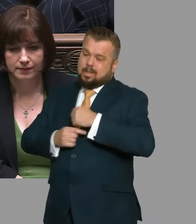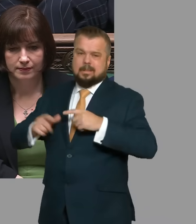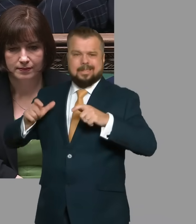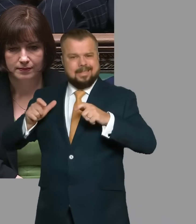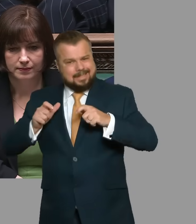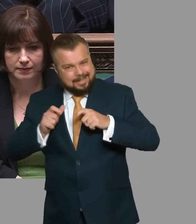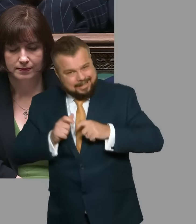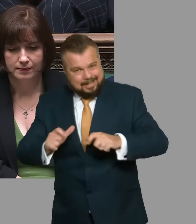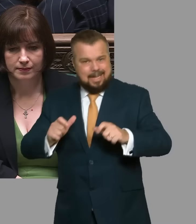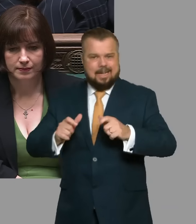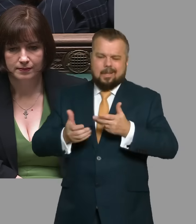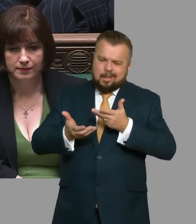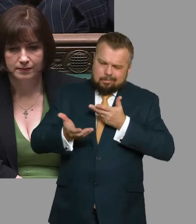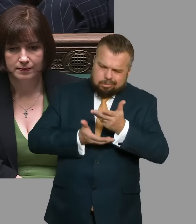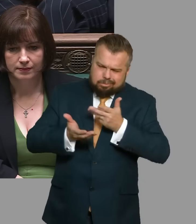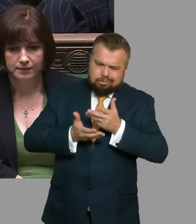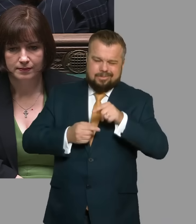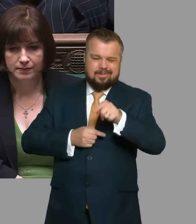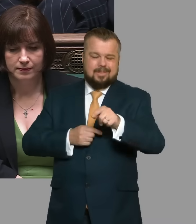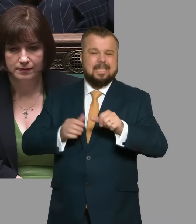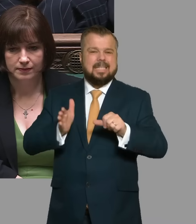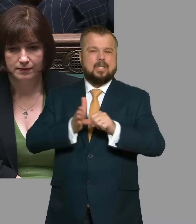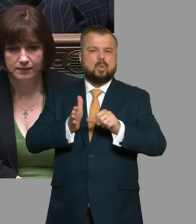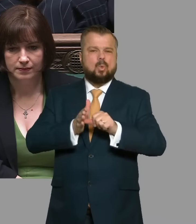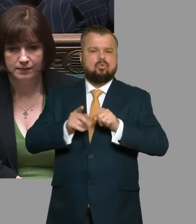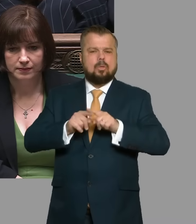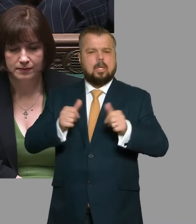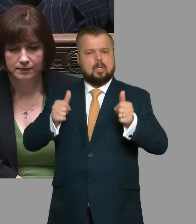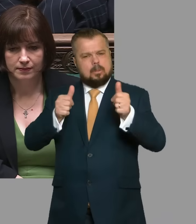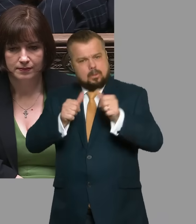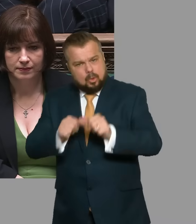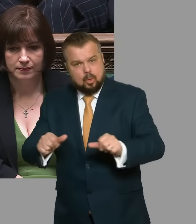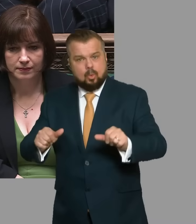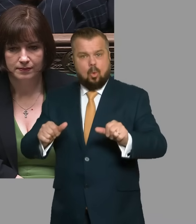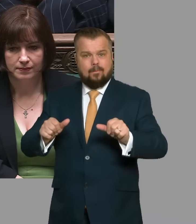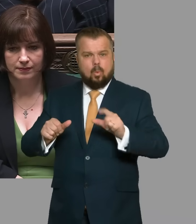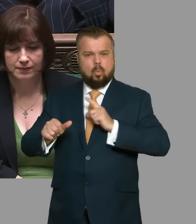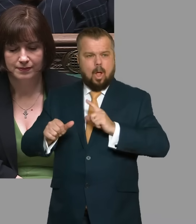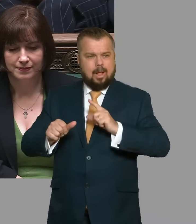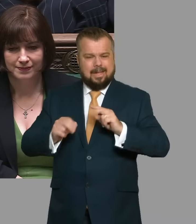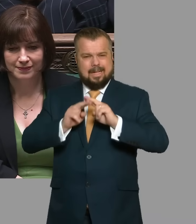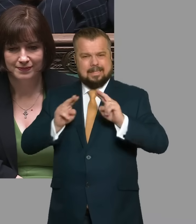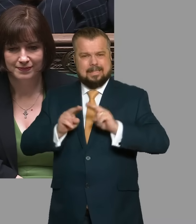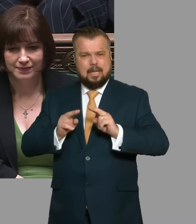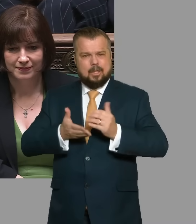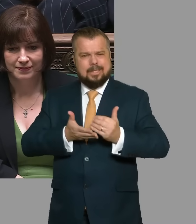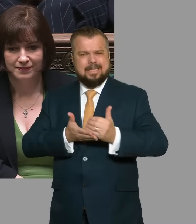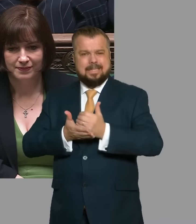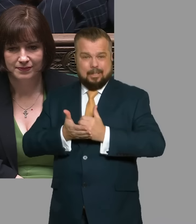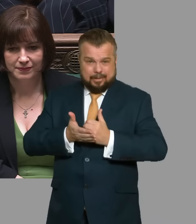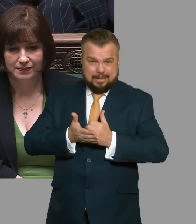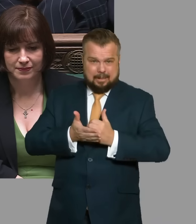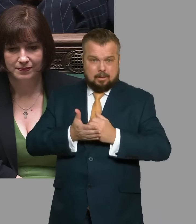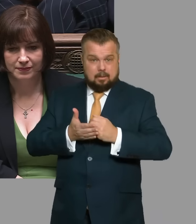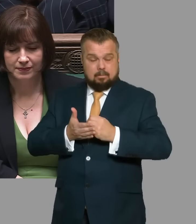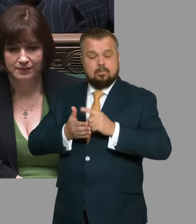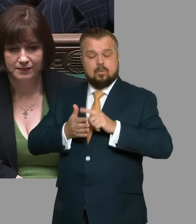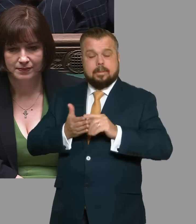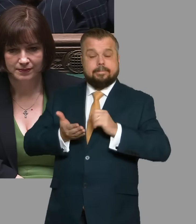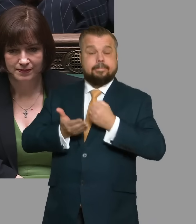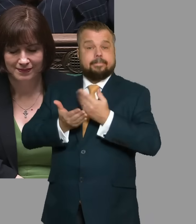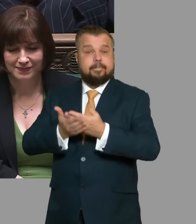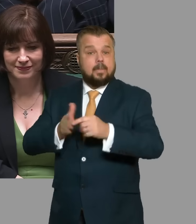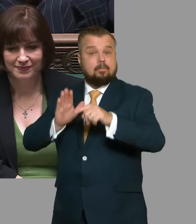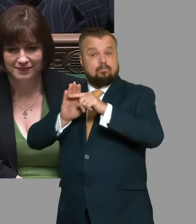out on Monday. Mr. Speaker, in addition this week, the government has announced a landmark investment to support children with special